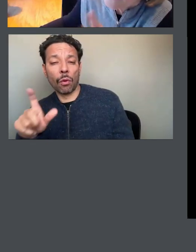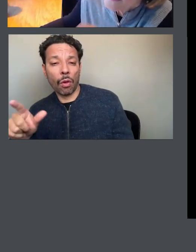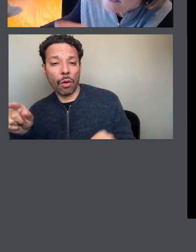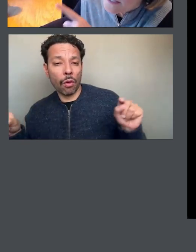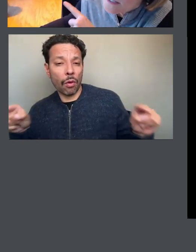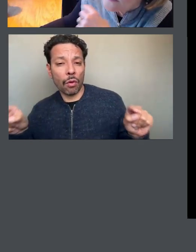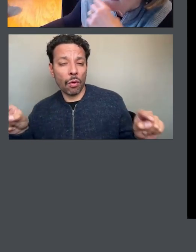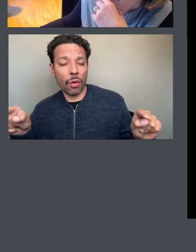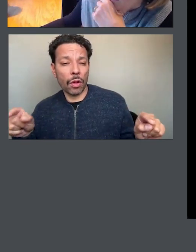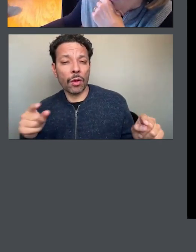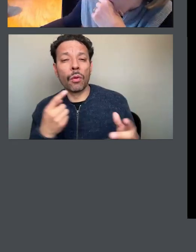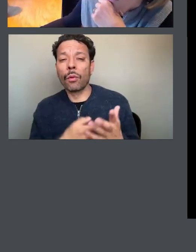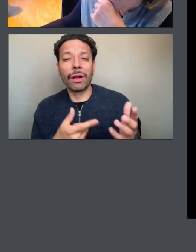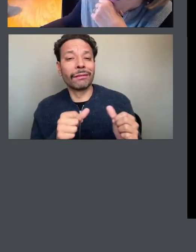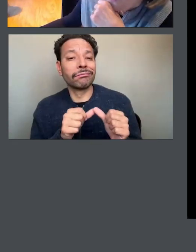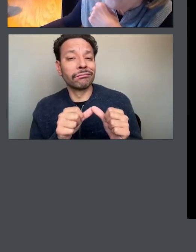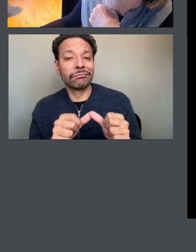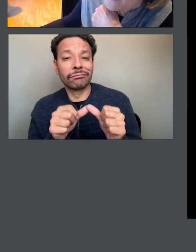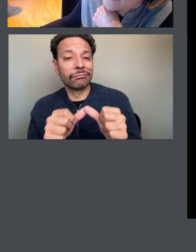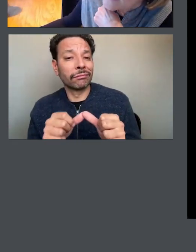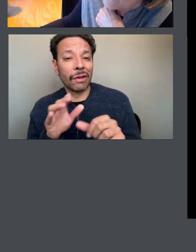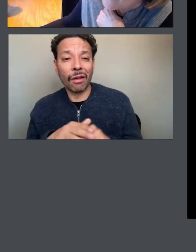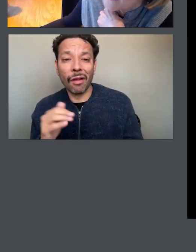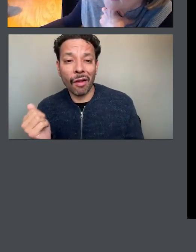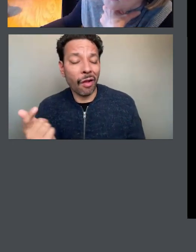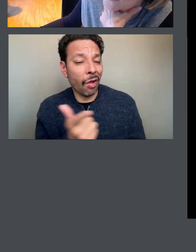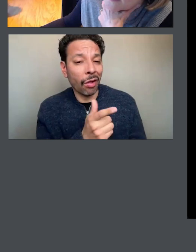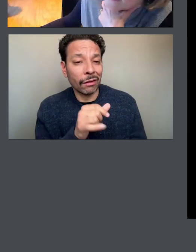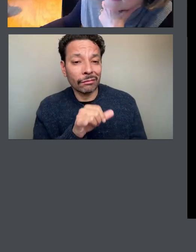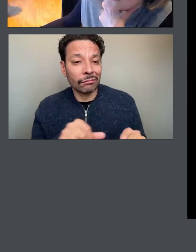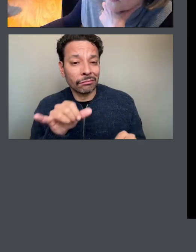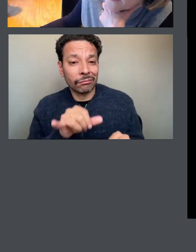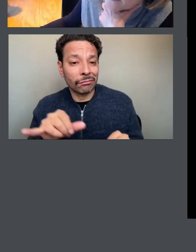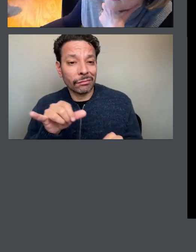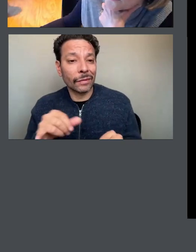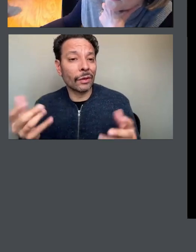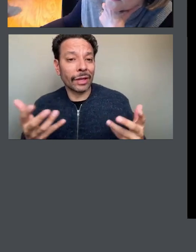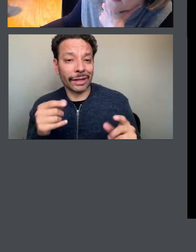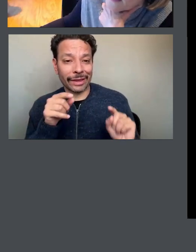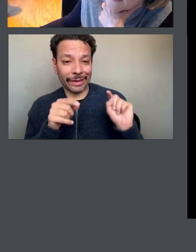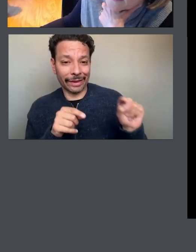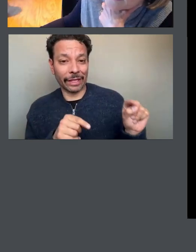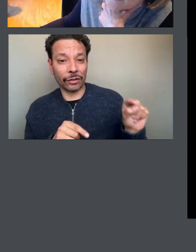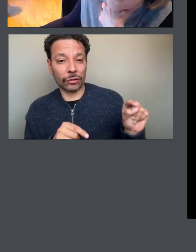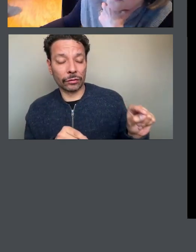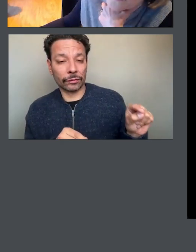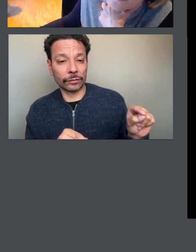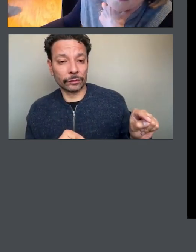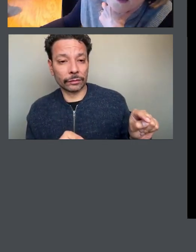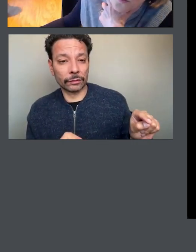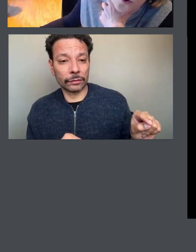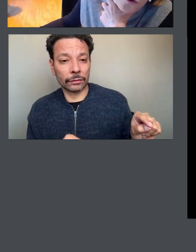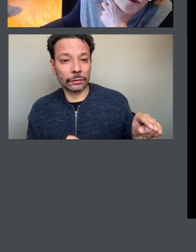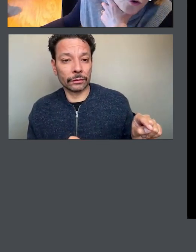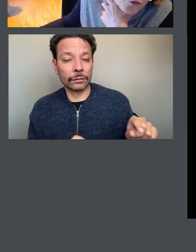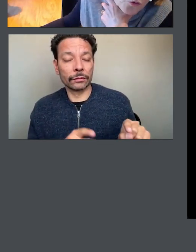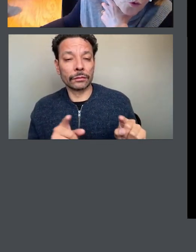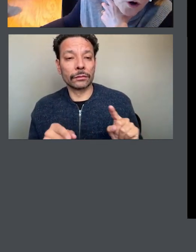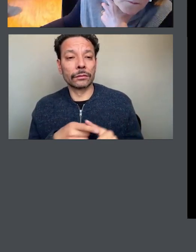what is consistent across all of these subscales is right here, is that when they